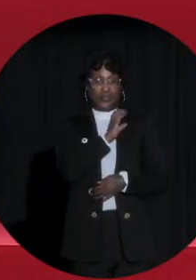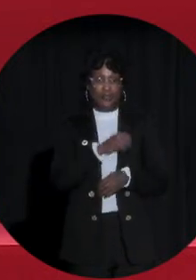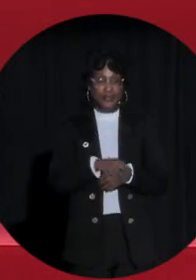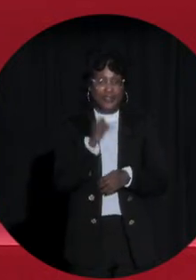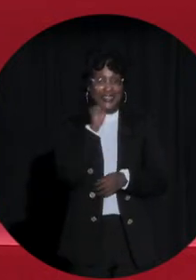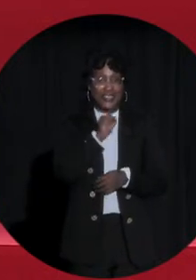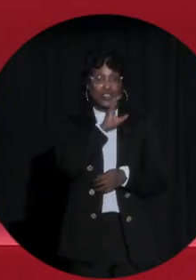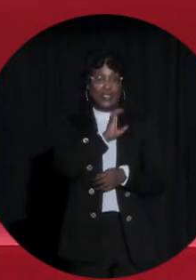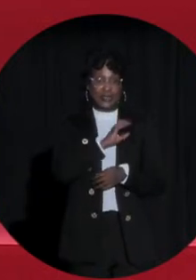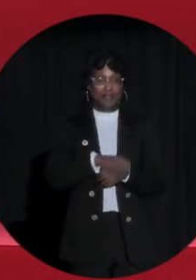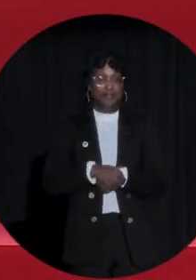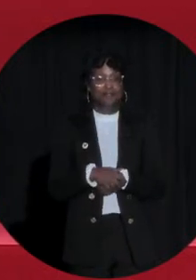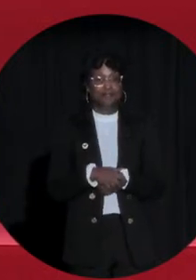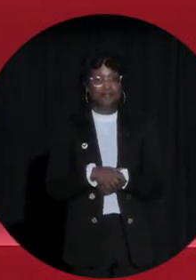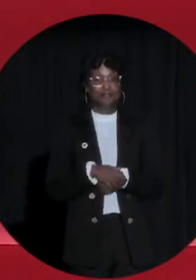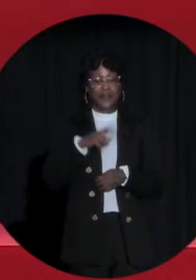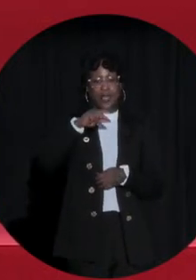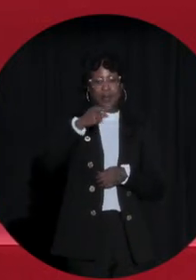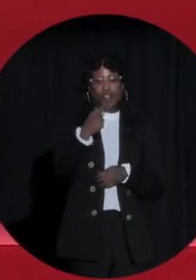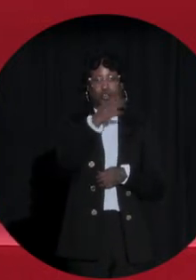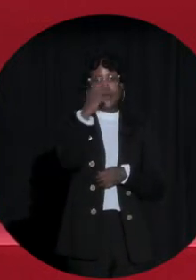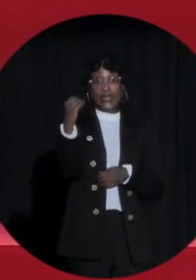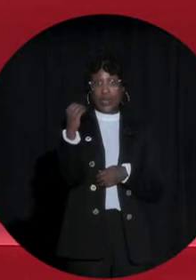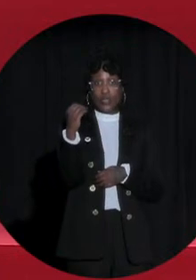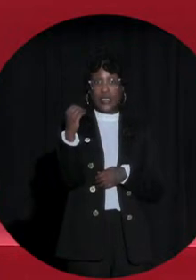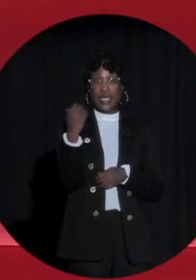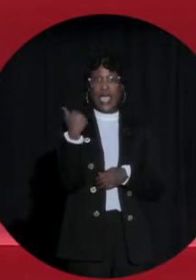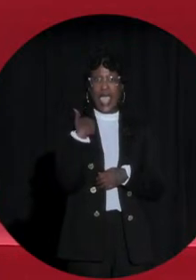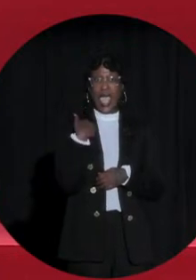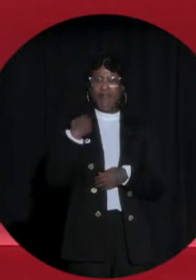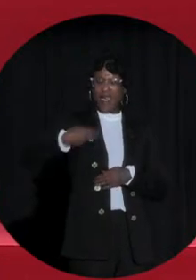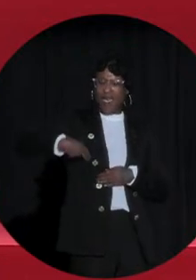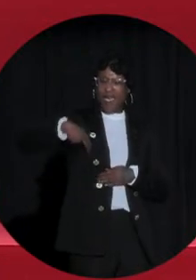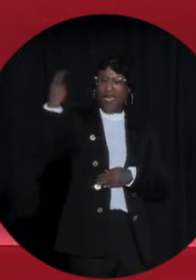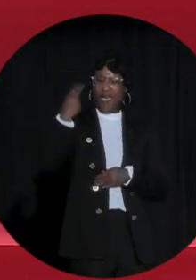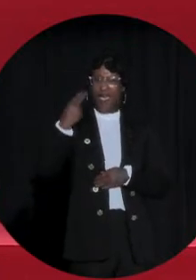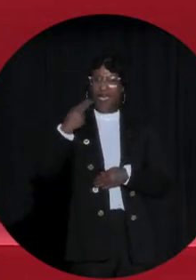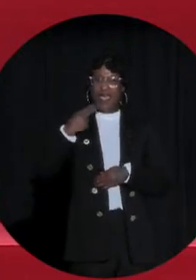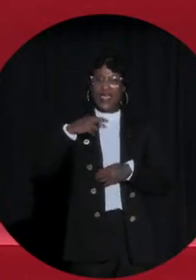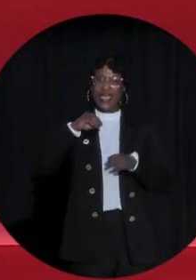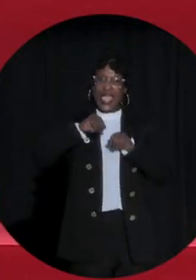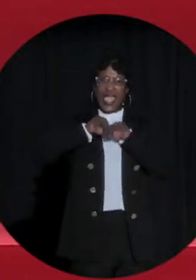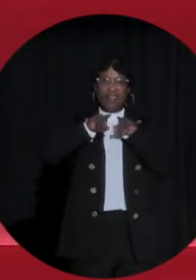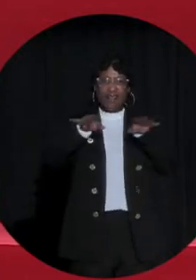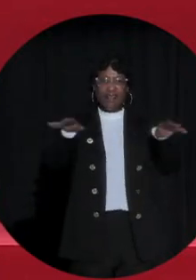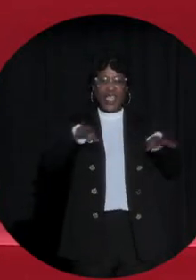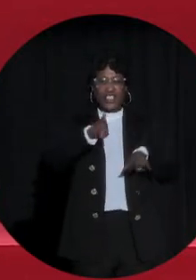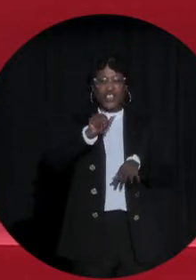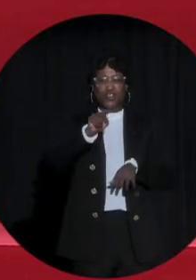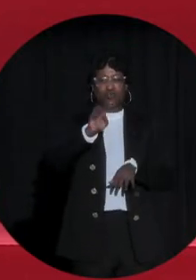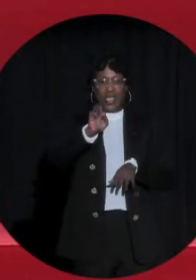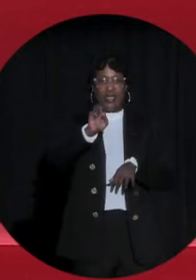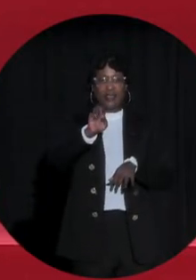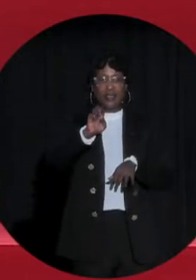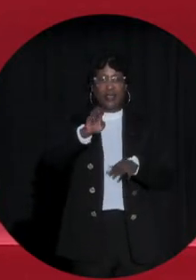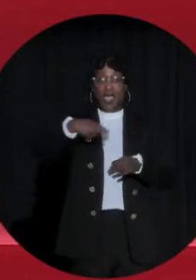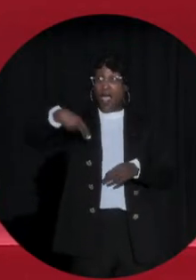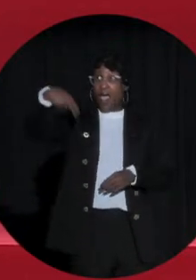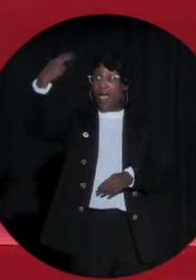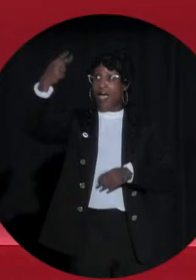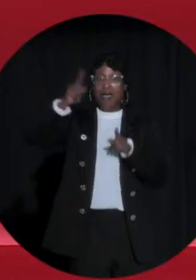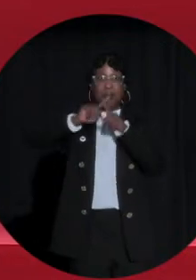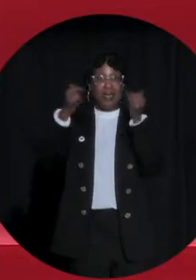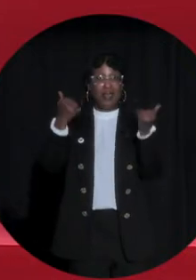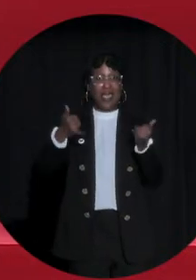County went from the highest infection rate in the state to the lowest, and some might say from the bottom to the